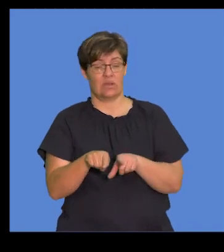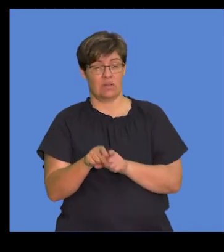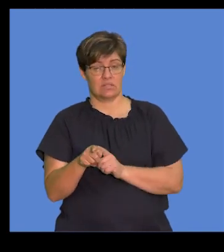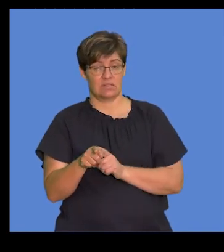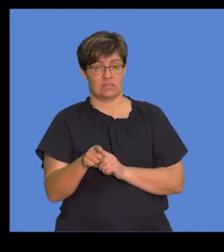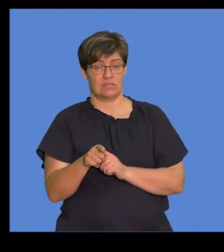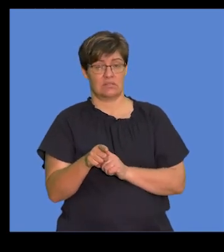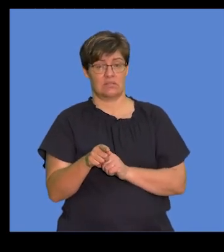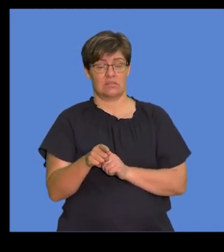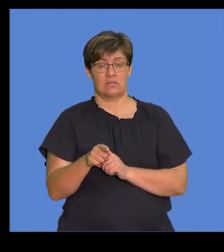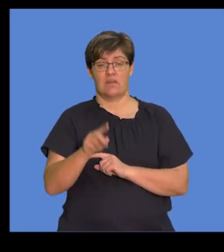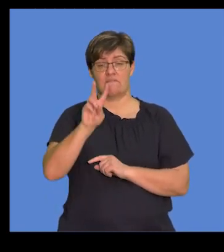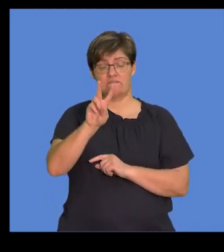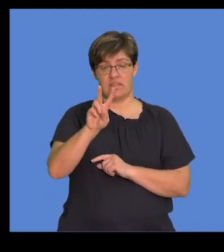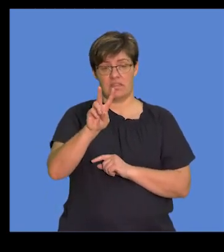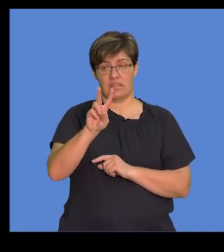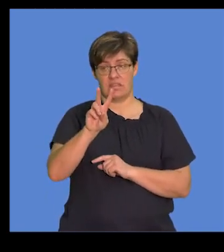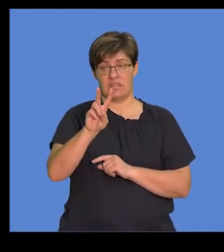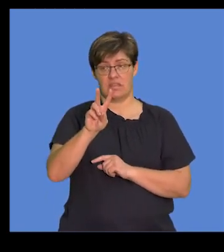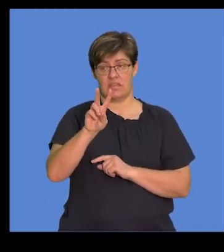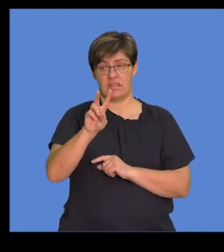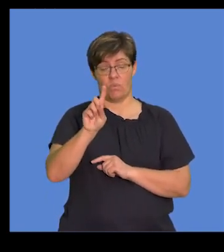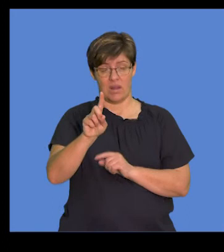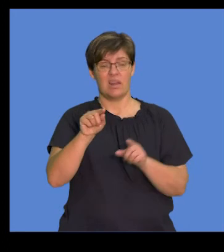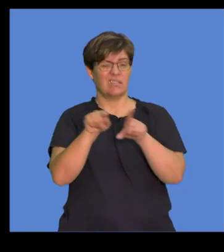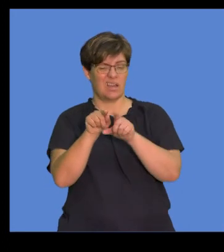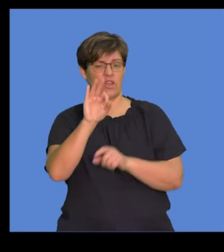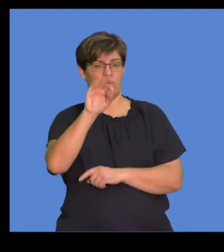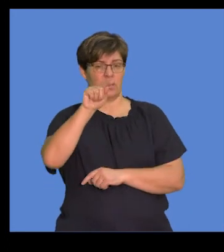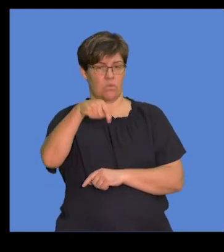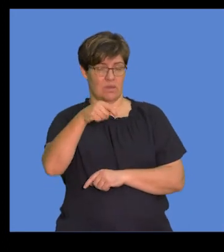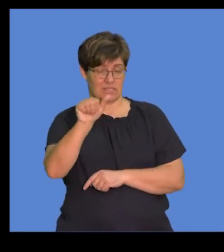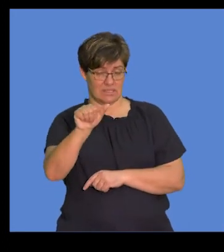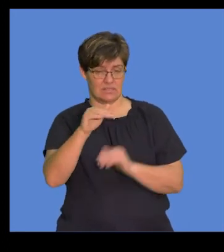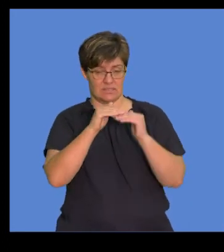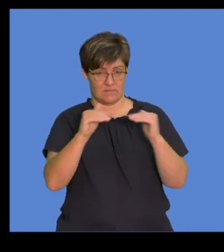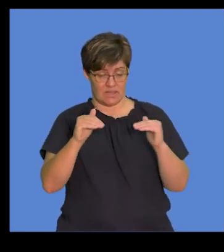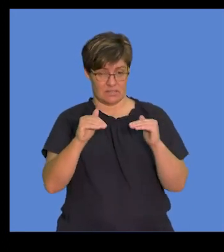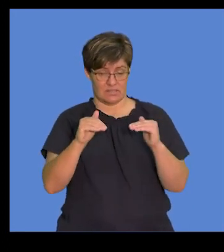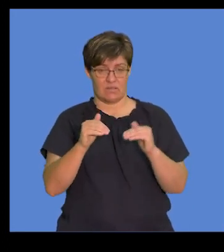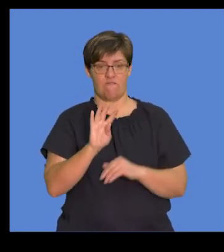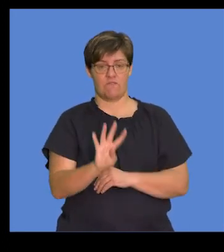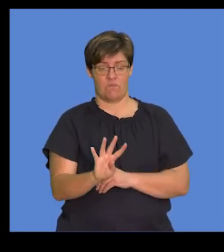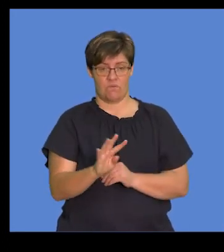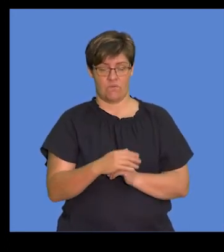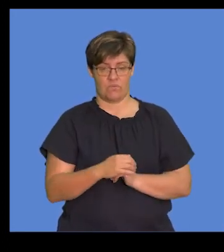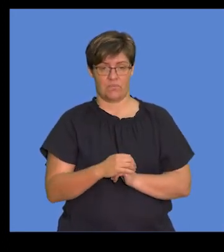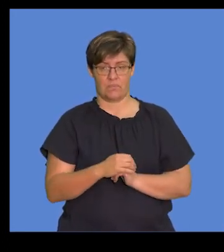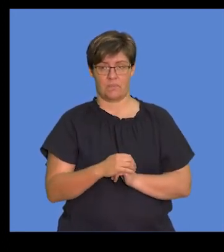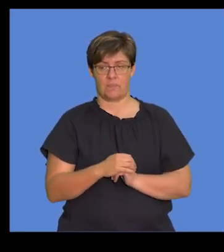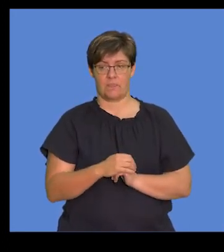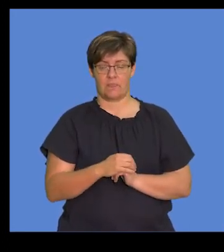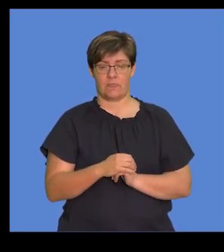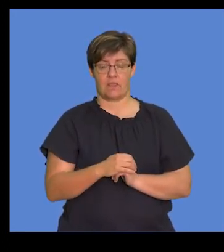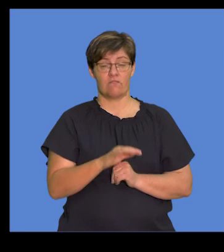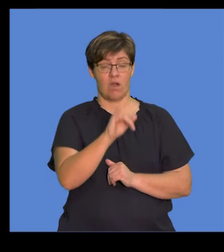is effectively equal to V1, we've managed to get that 3.6 divided by 4,